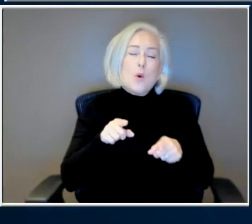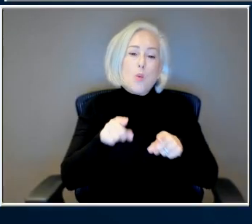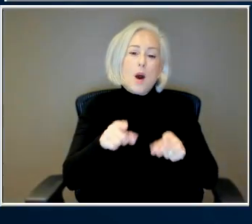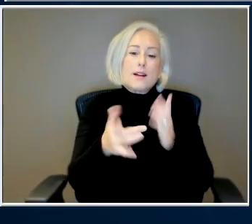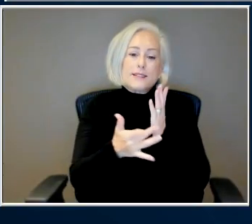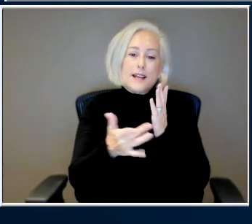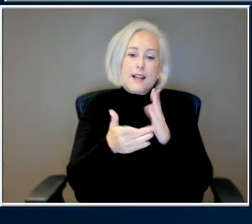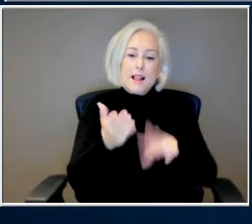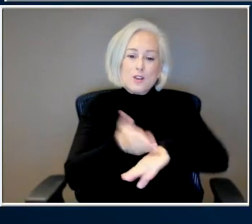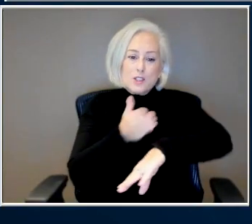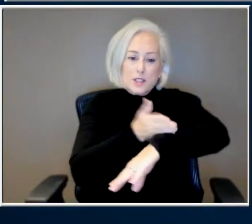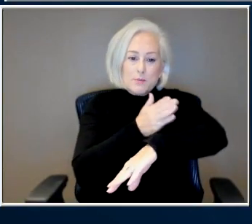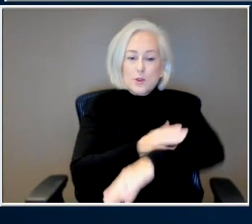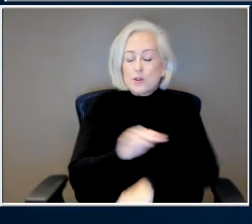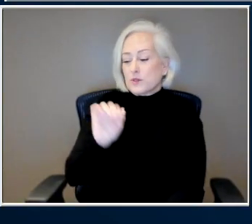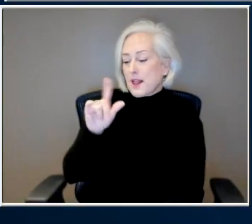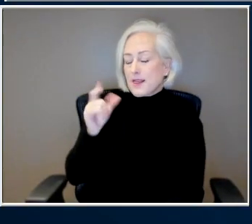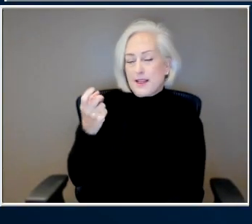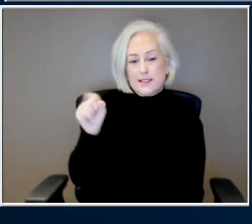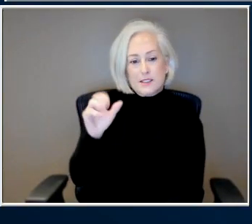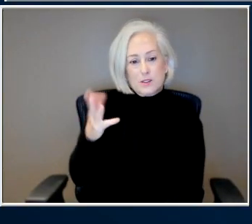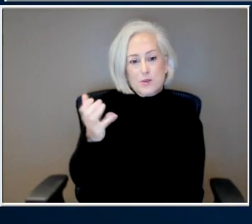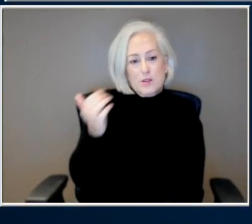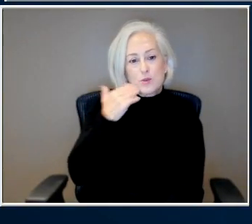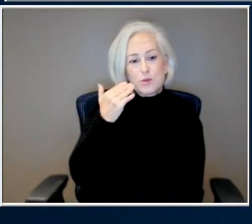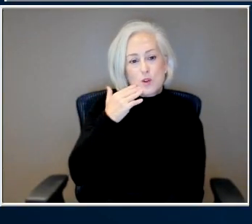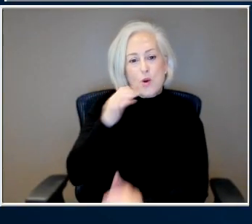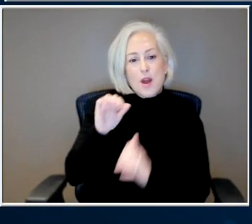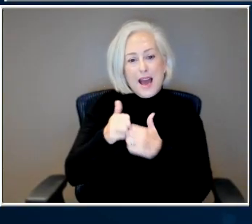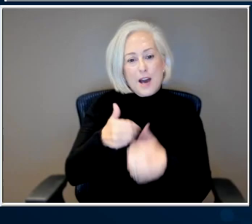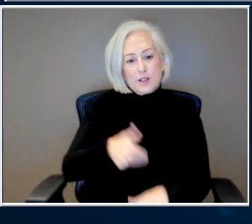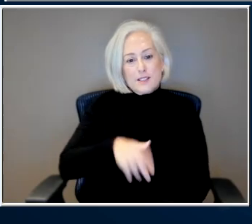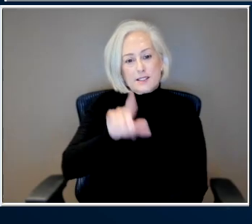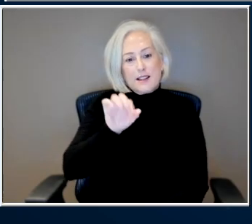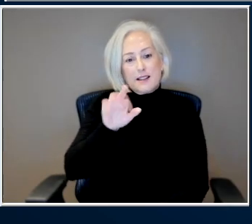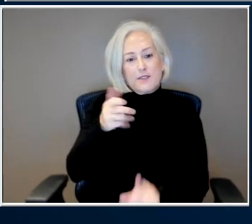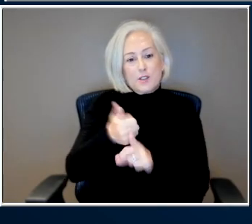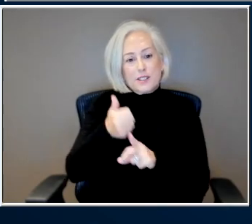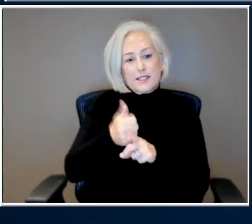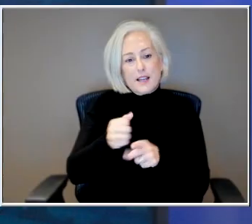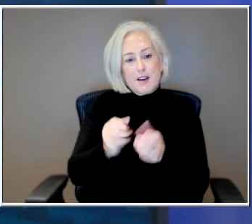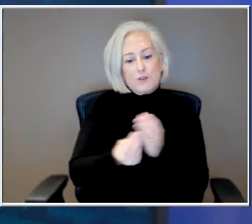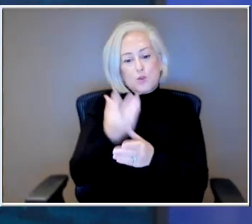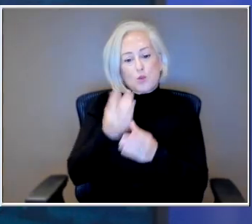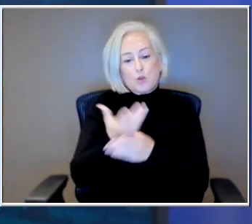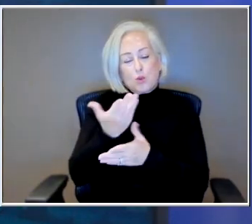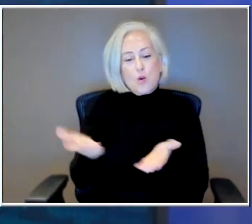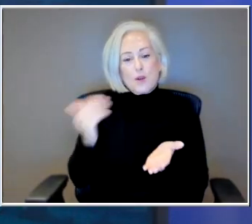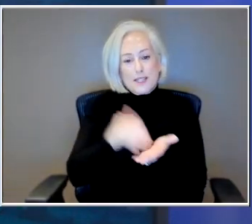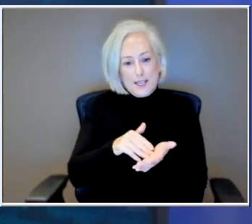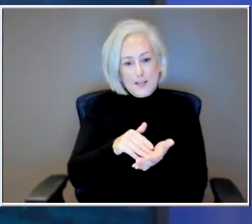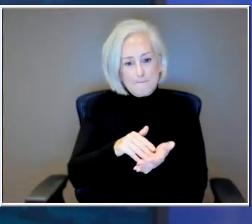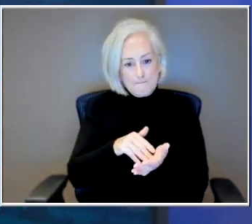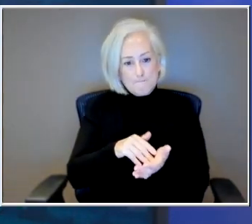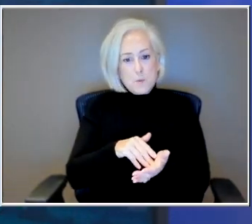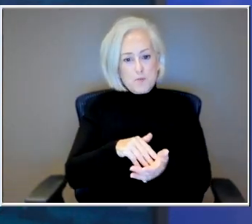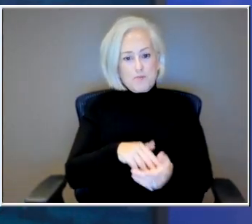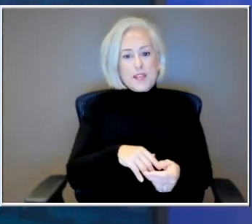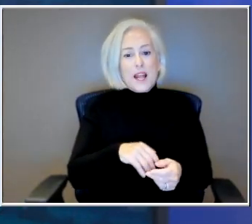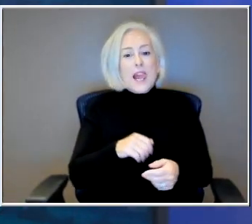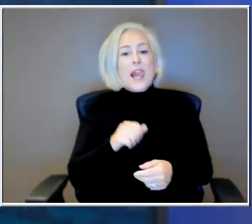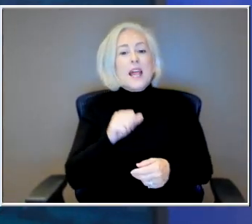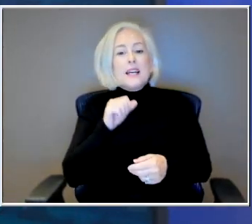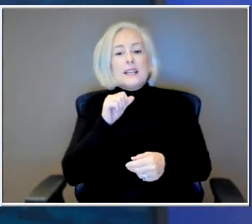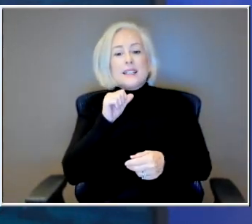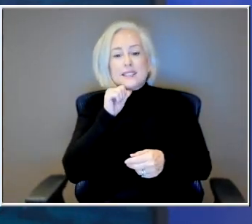how is the liver able to regenerate itself? It actually doesn't regenerate a new right lobe. It actually